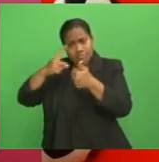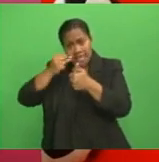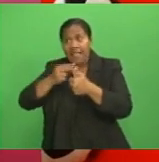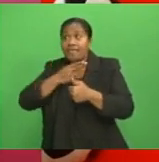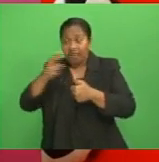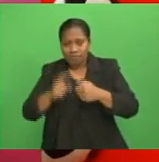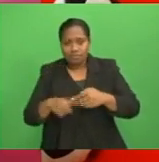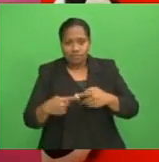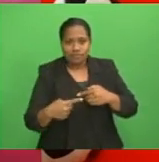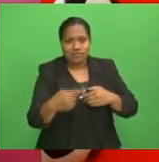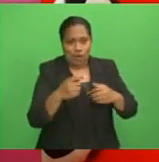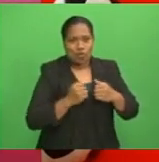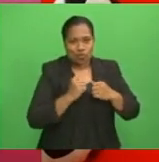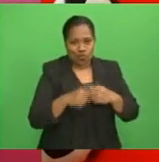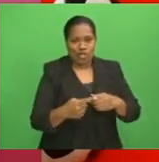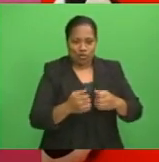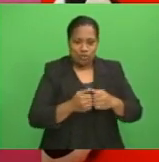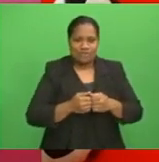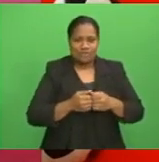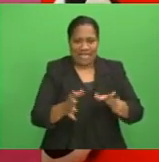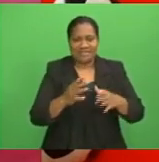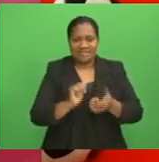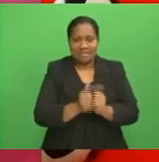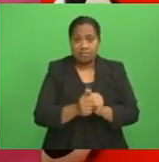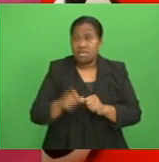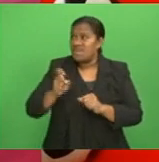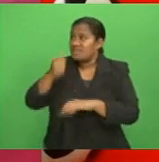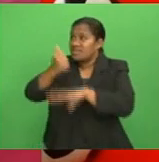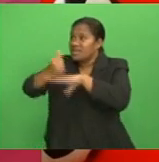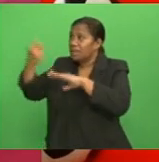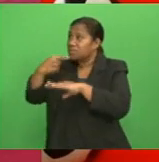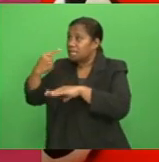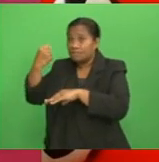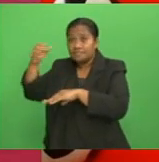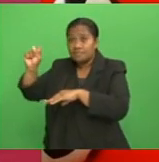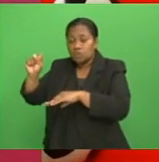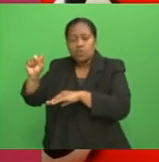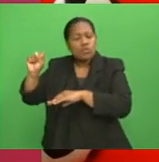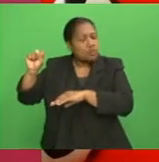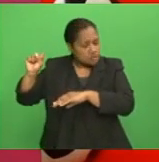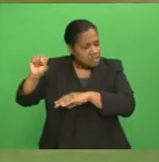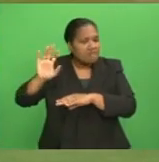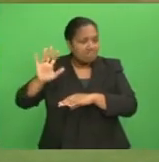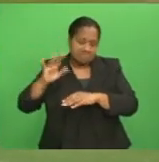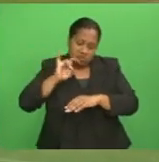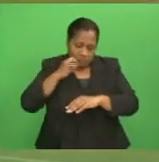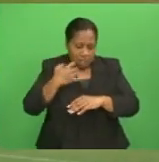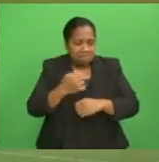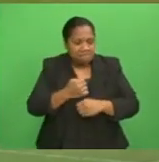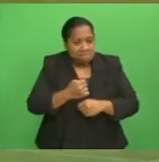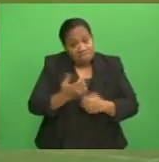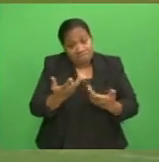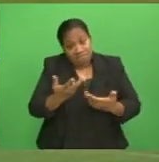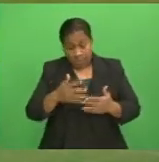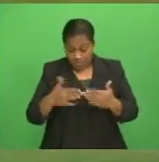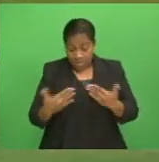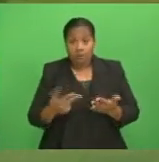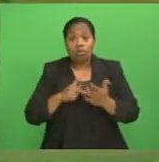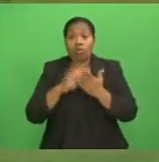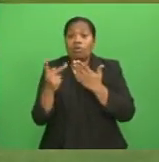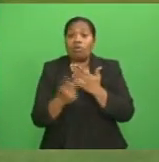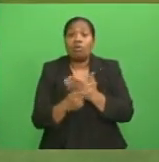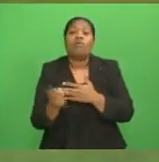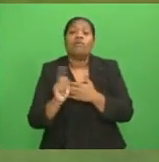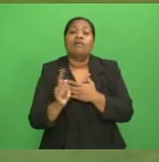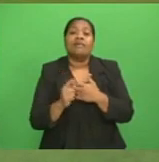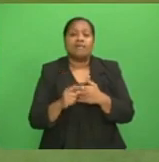If the government says no, then it's another matter. At the moment, all our programs, revised program